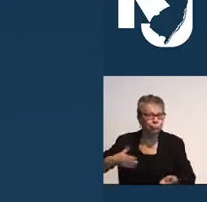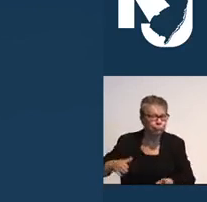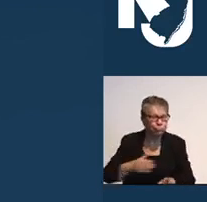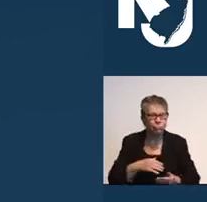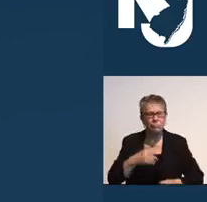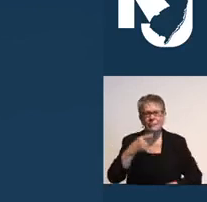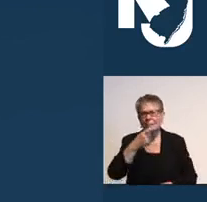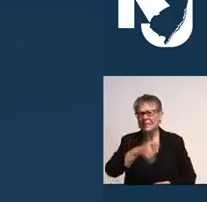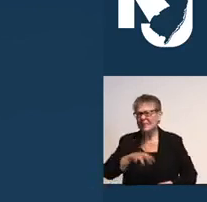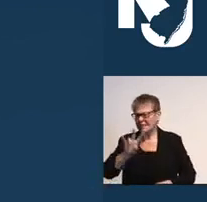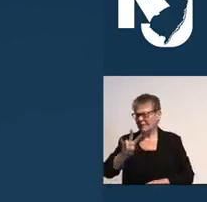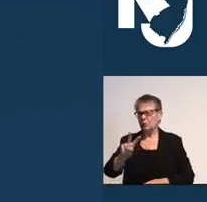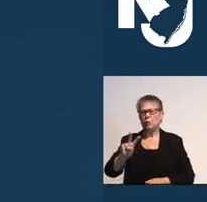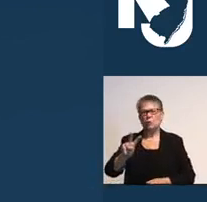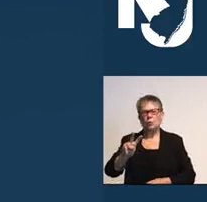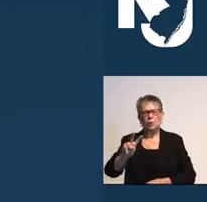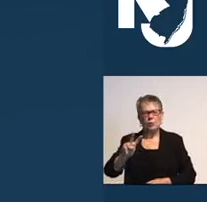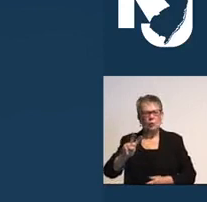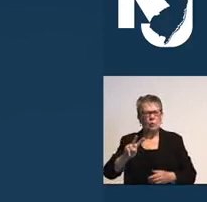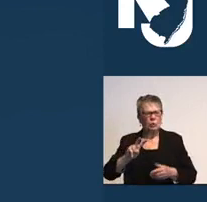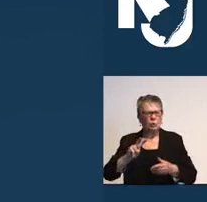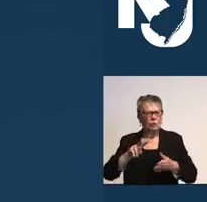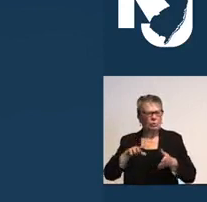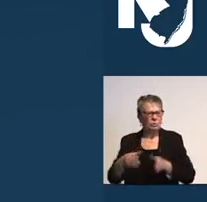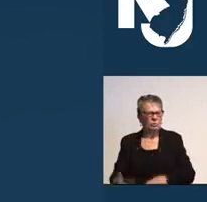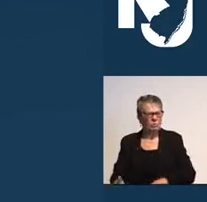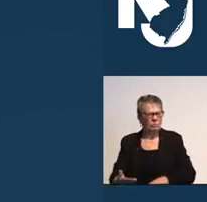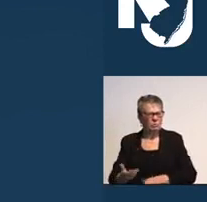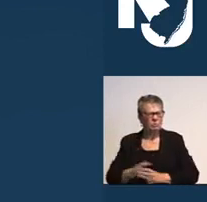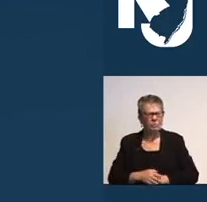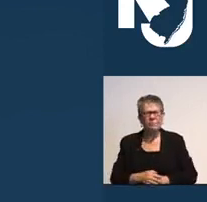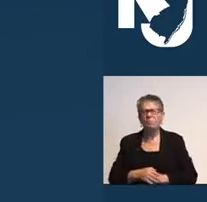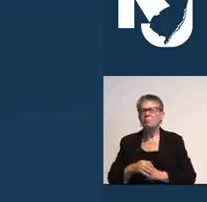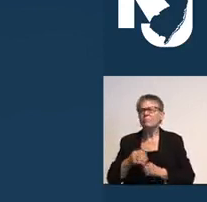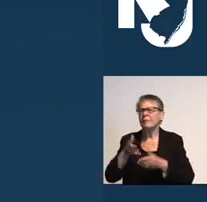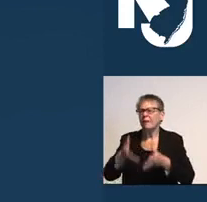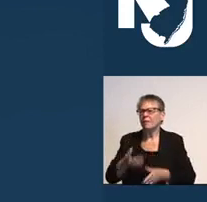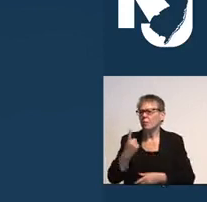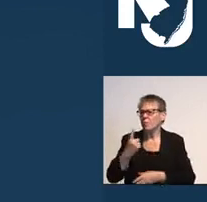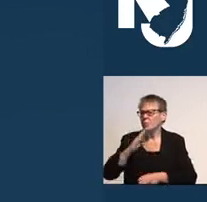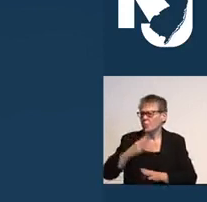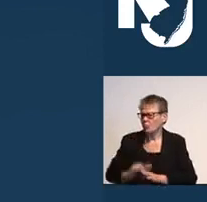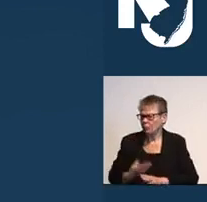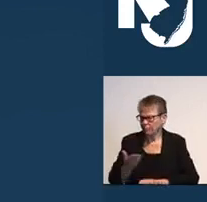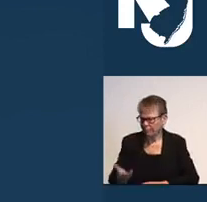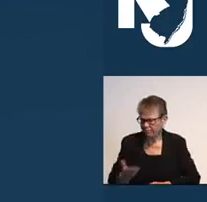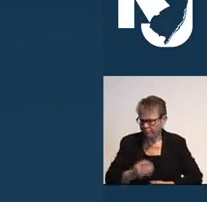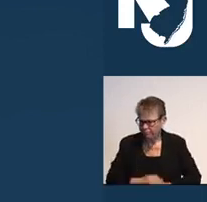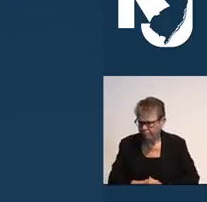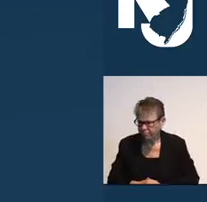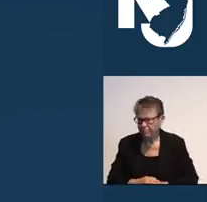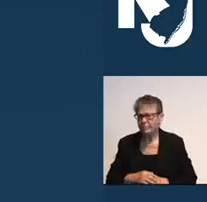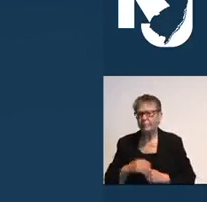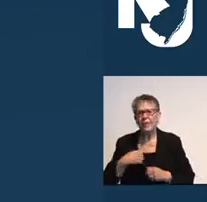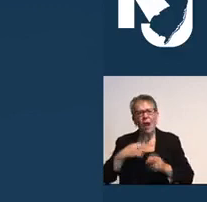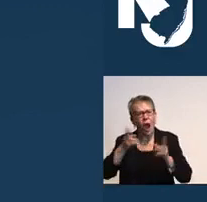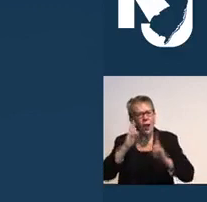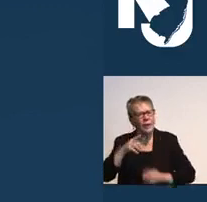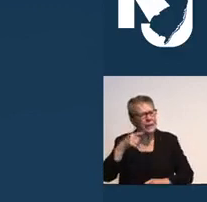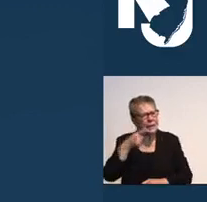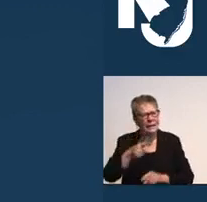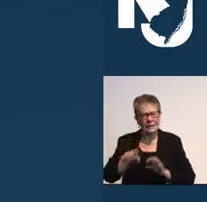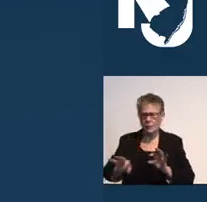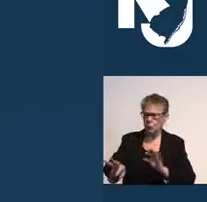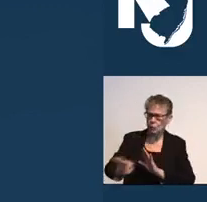countless friends, and I had the great honor of speaking with Roxana last week. We are honored that Magno, too, chose to make New Jersey his